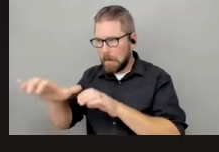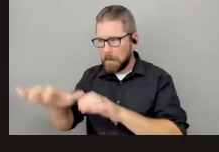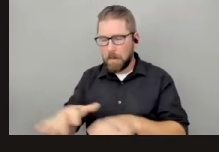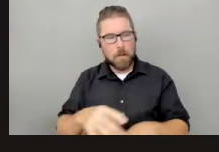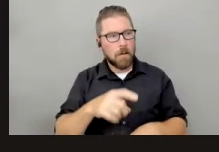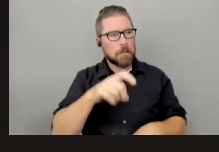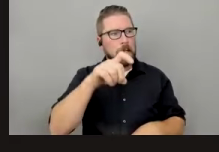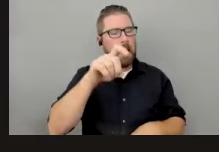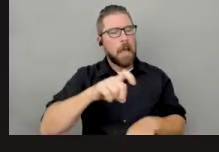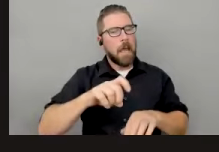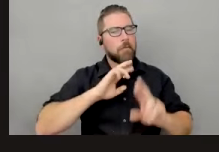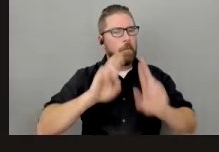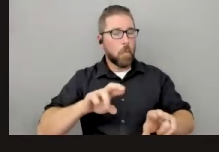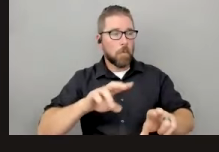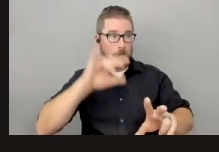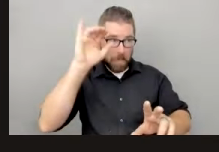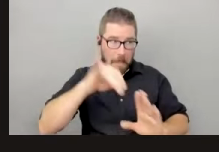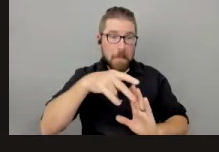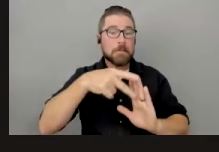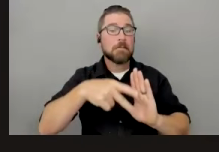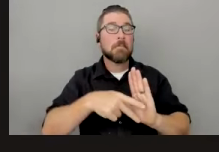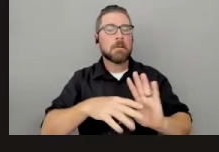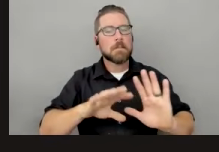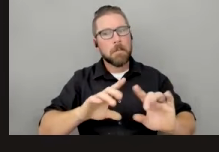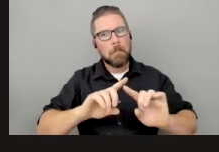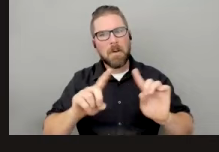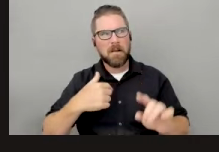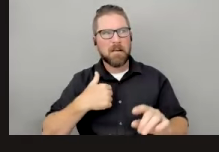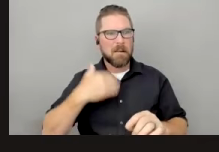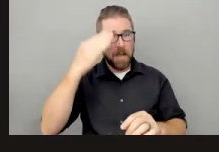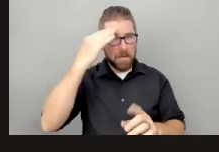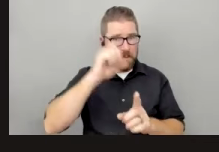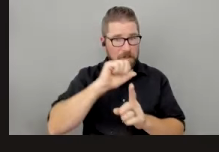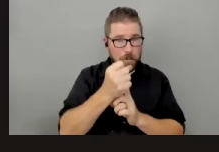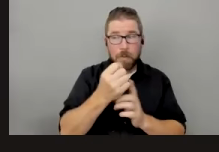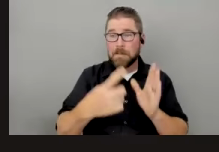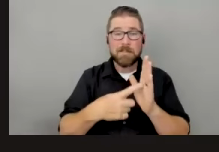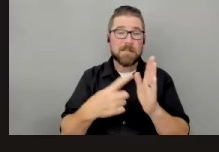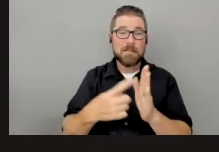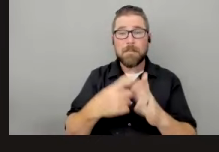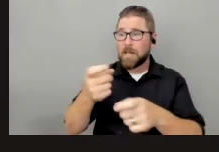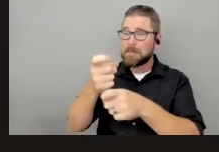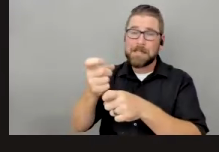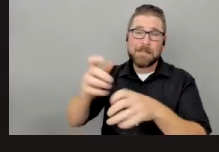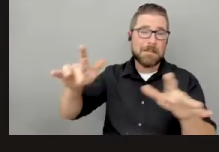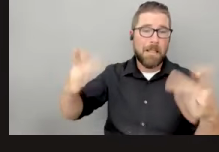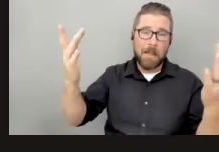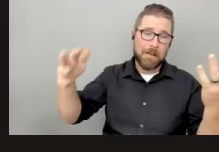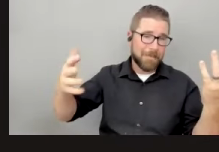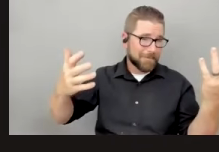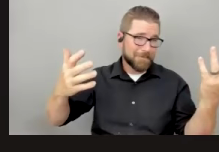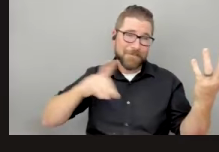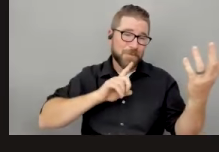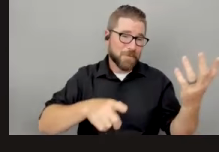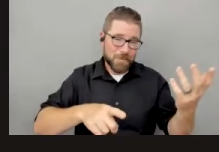from. You are all employees, you're all colleagues. Sometimes jokes are made. It's a possibility